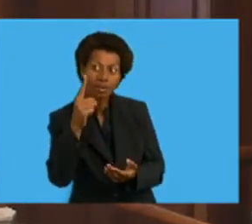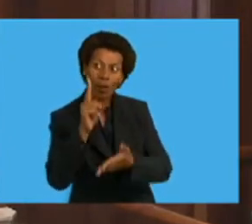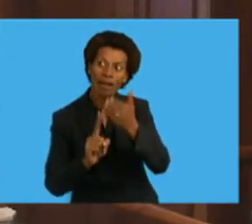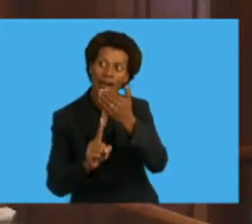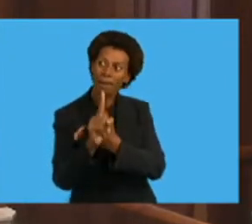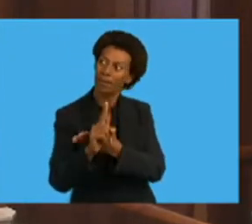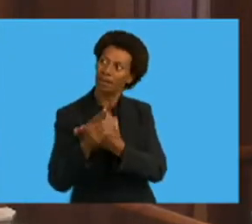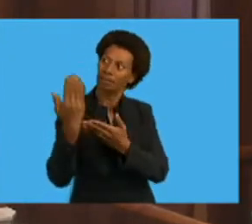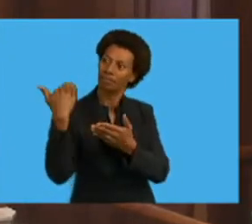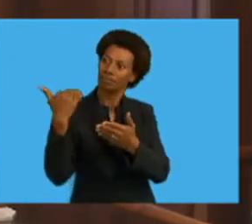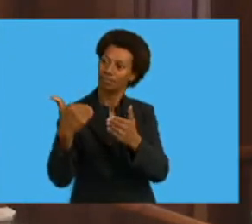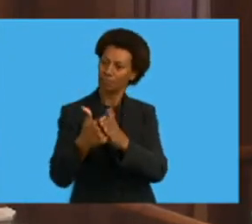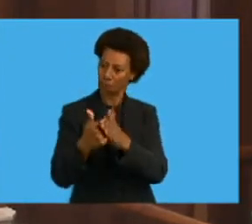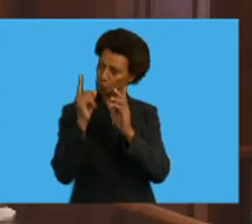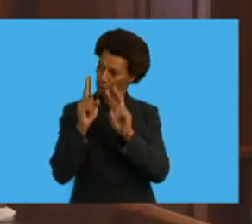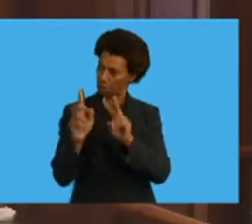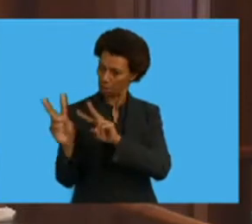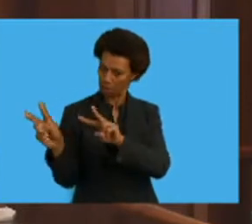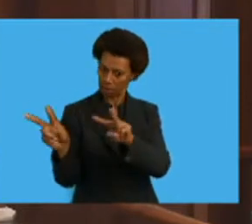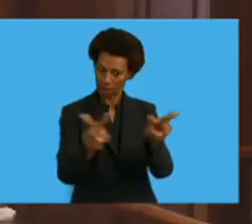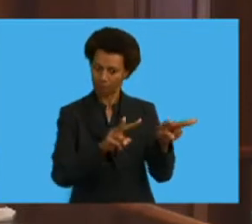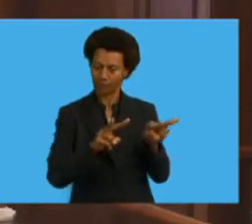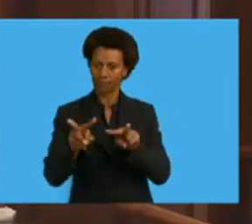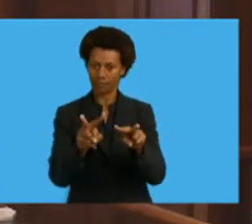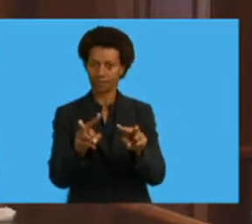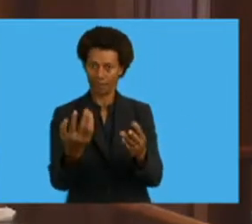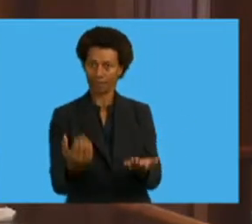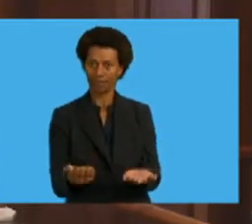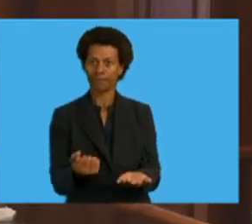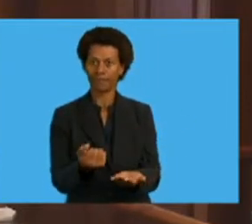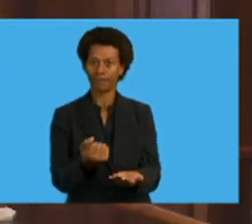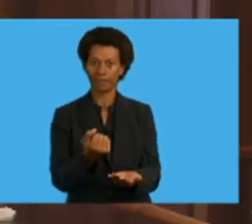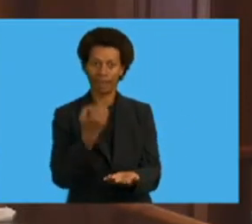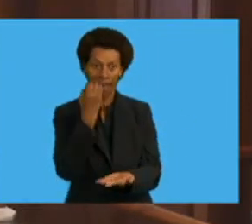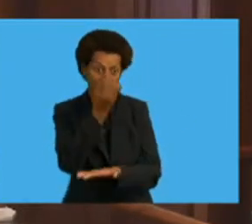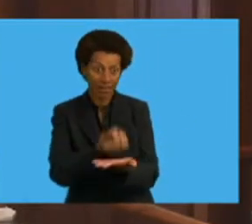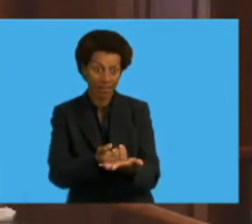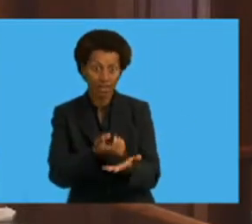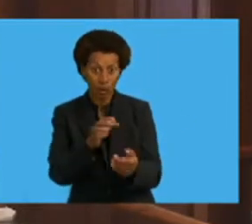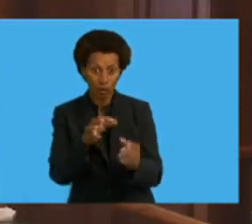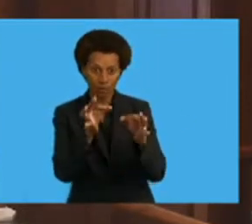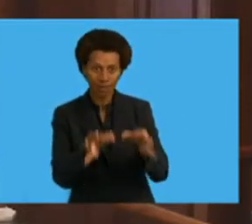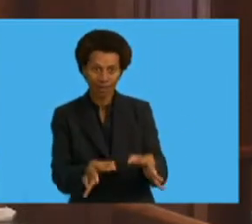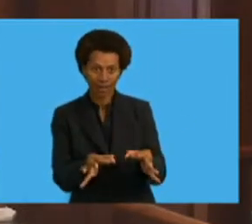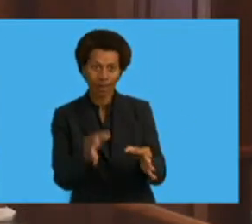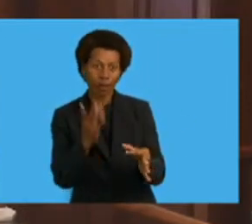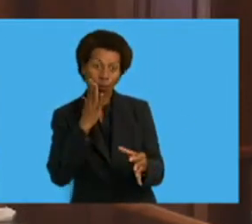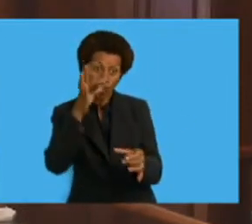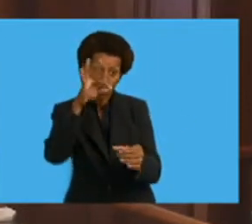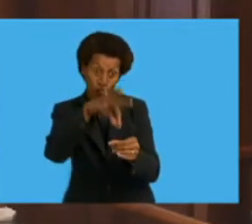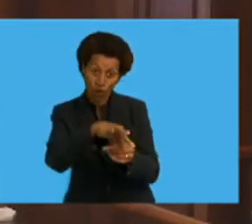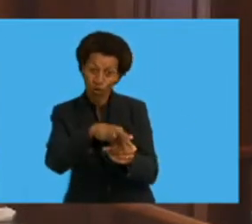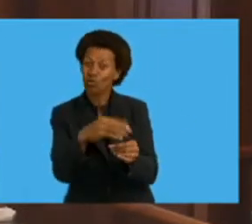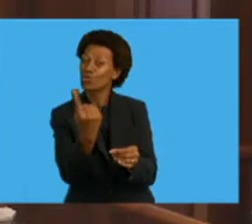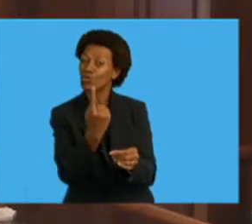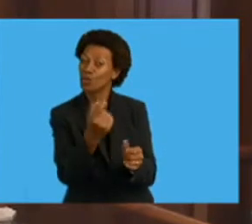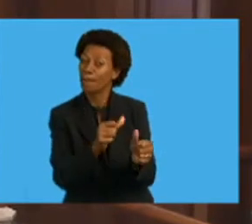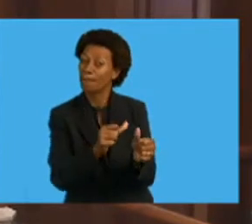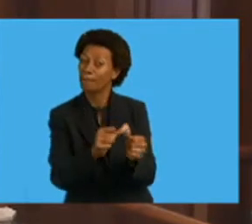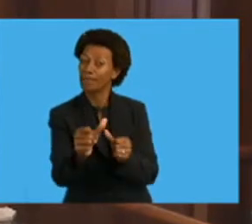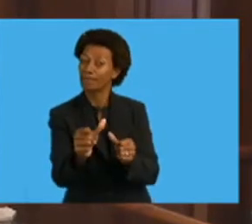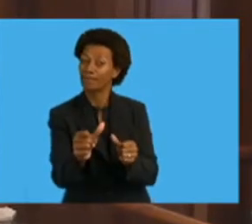The evidence is all around you. And decide for yourselves, when you cast your vote, who is best